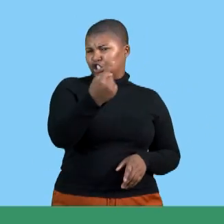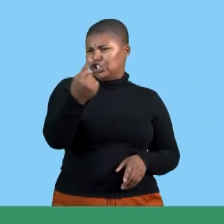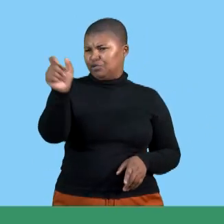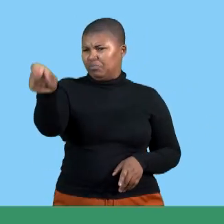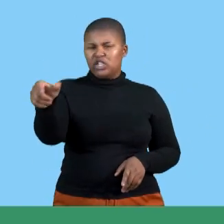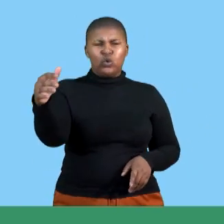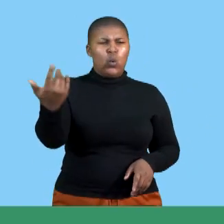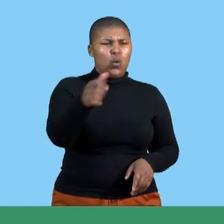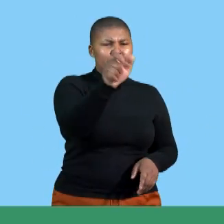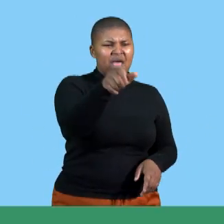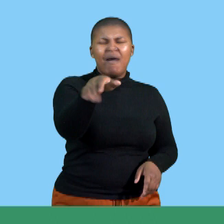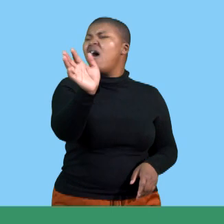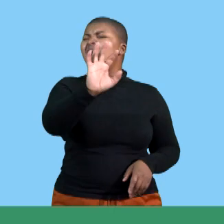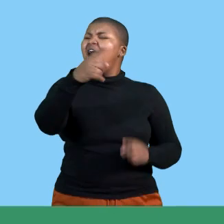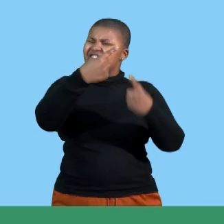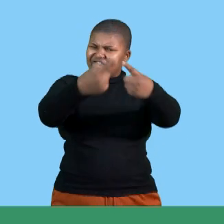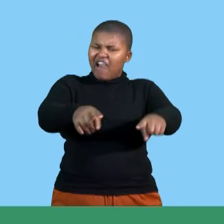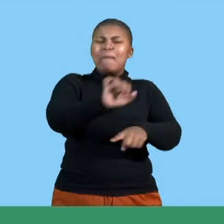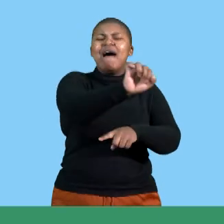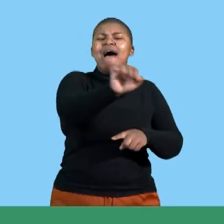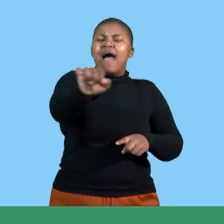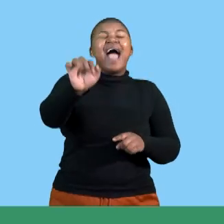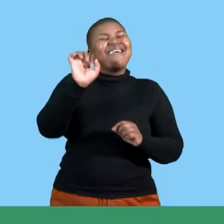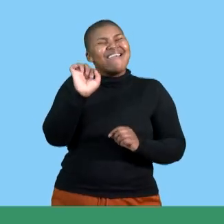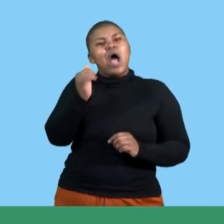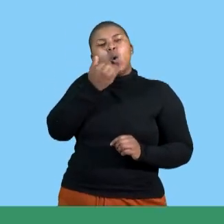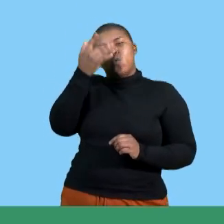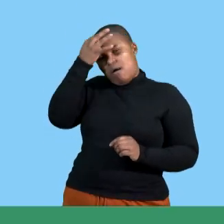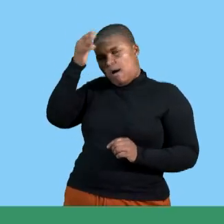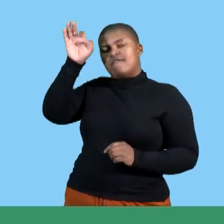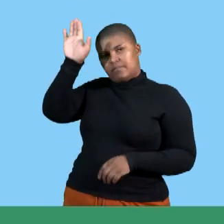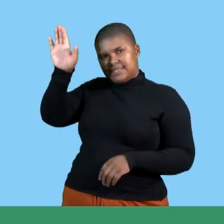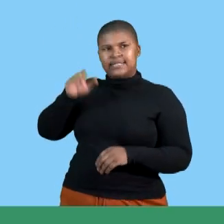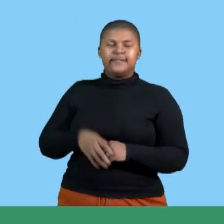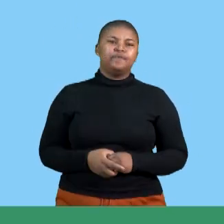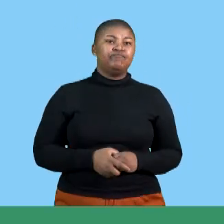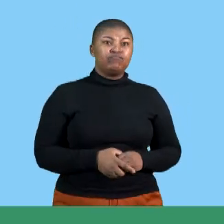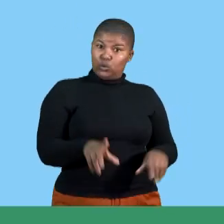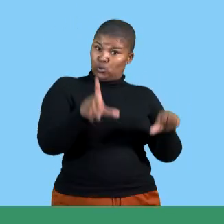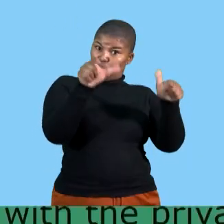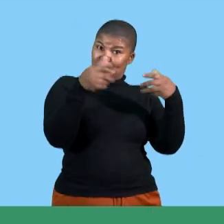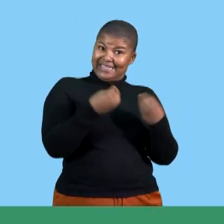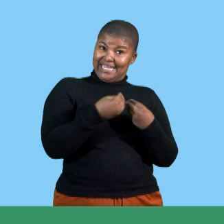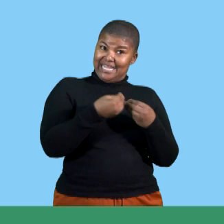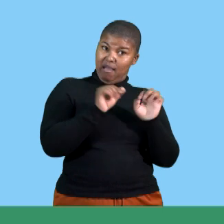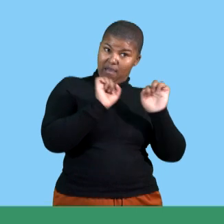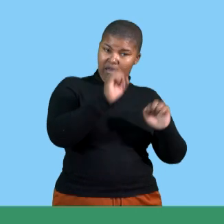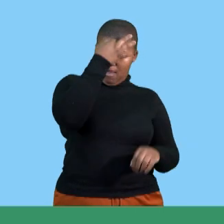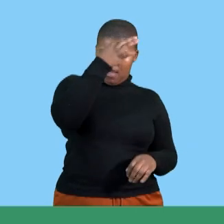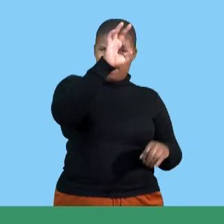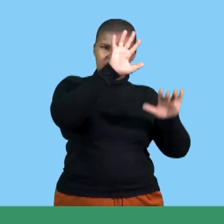individuals because they don't belong to individuals. Let's look at the advantages of state-owned